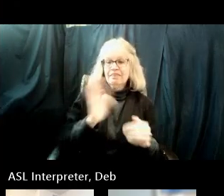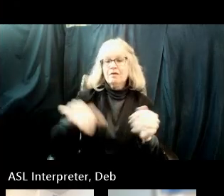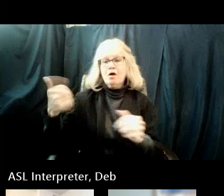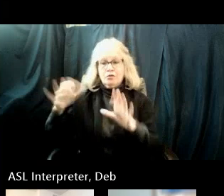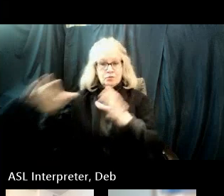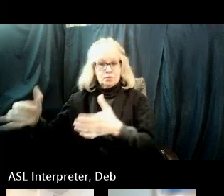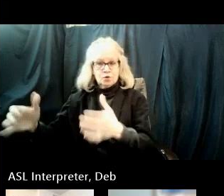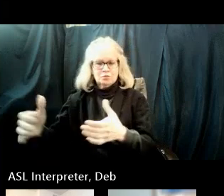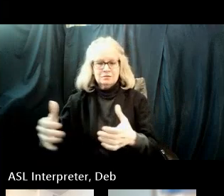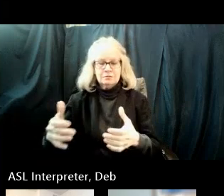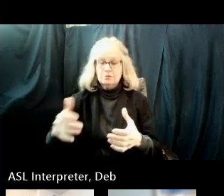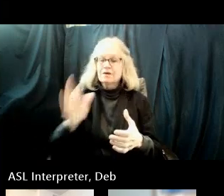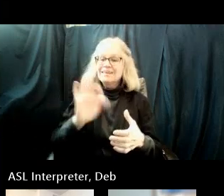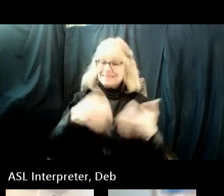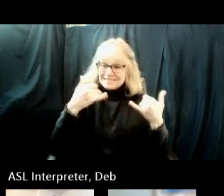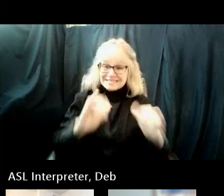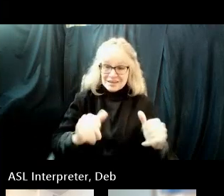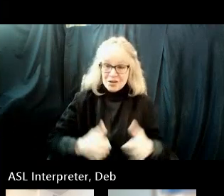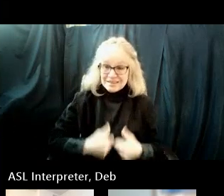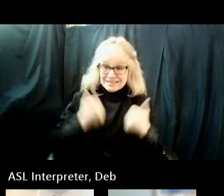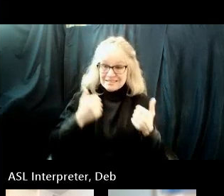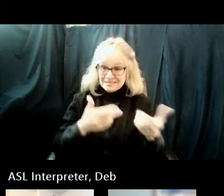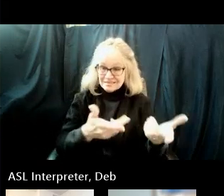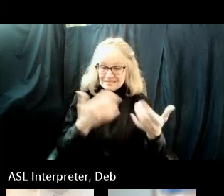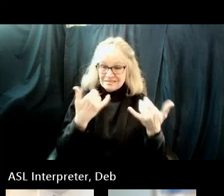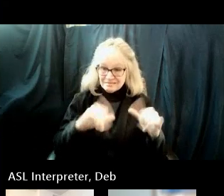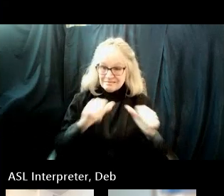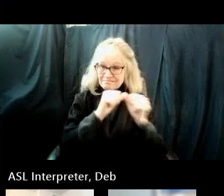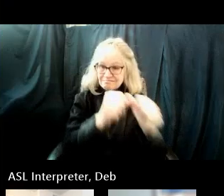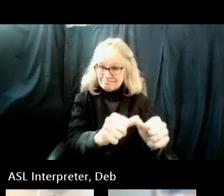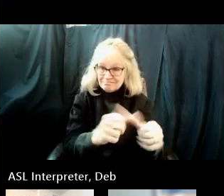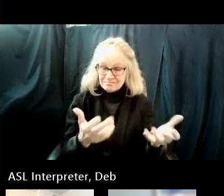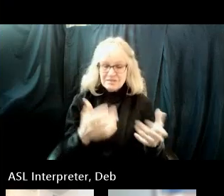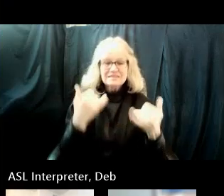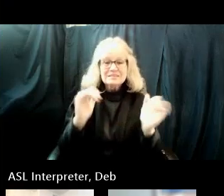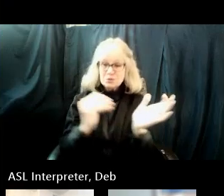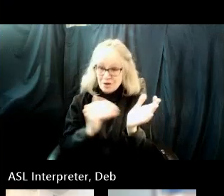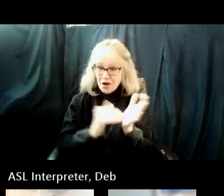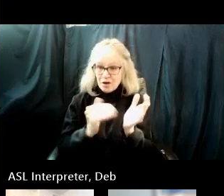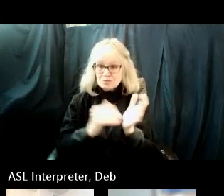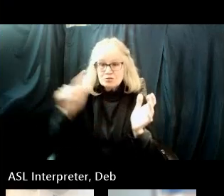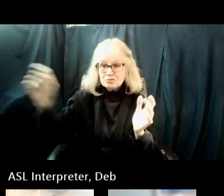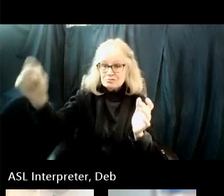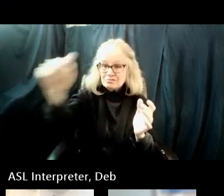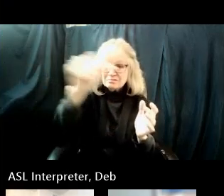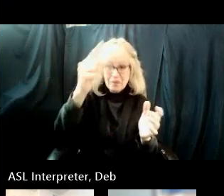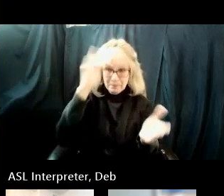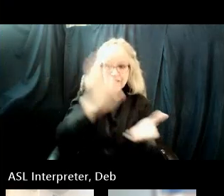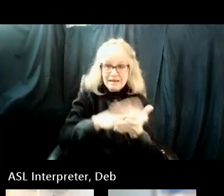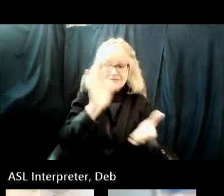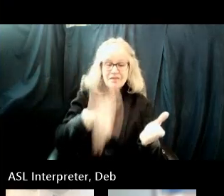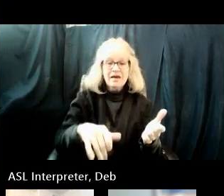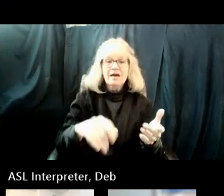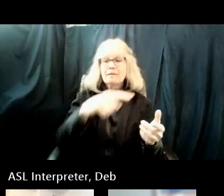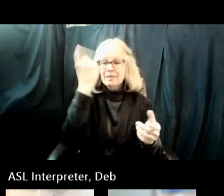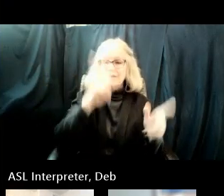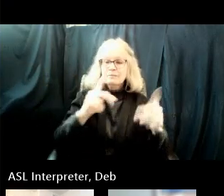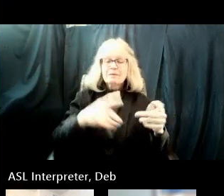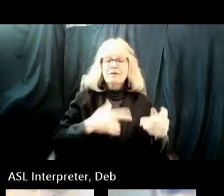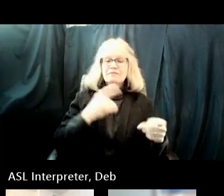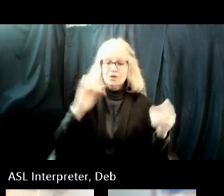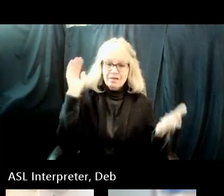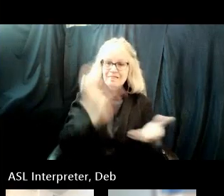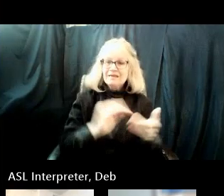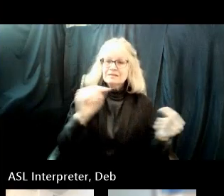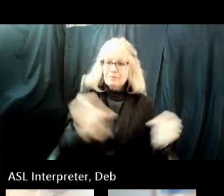still exists. And there are still physicians that believe that. that Black folks feel less pain, and that